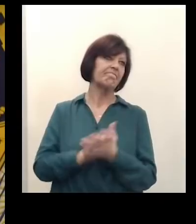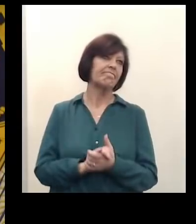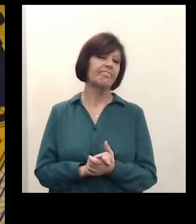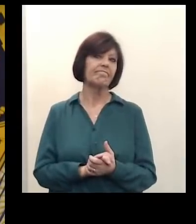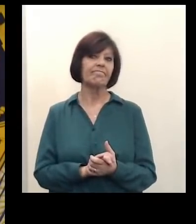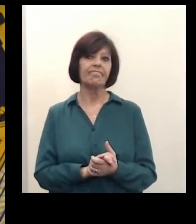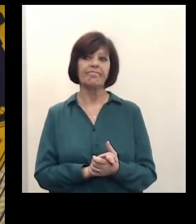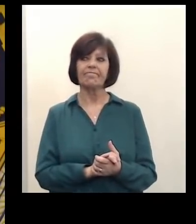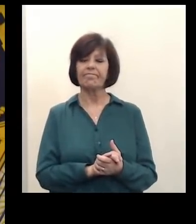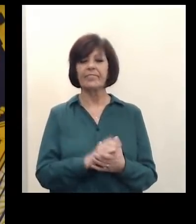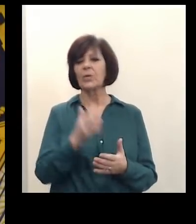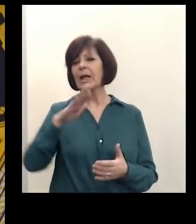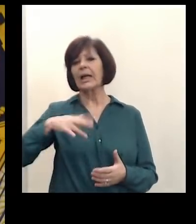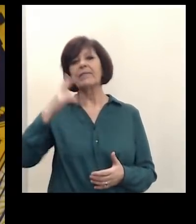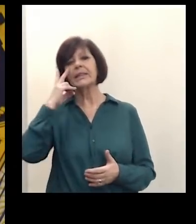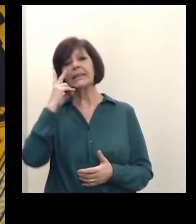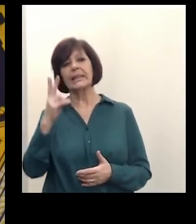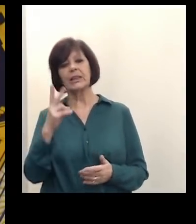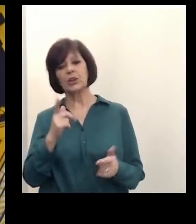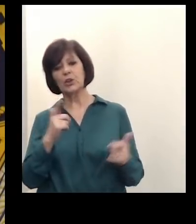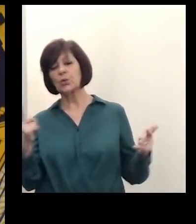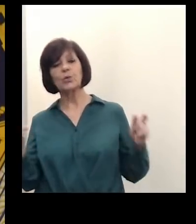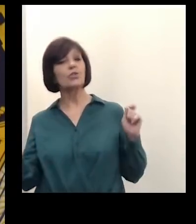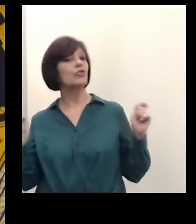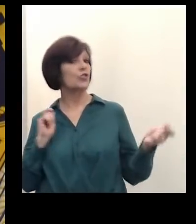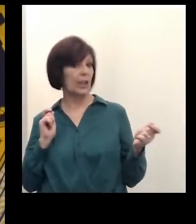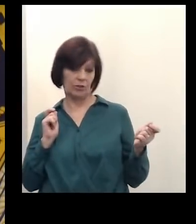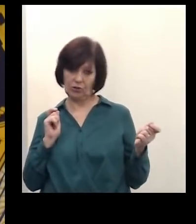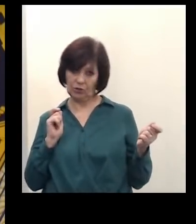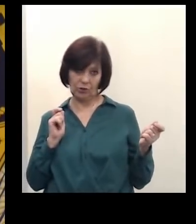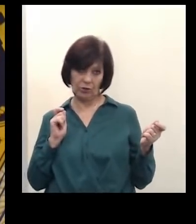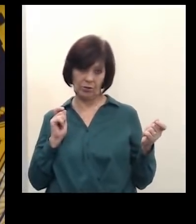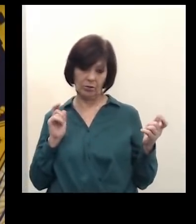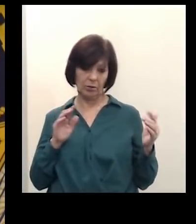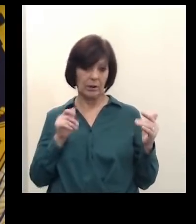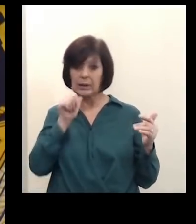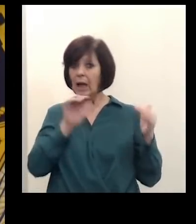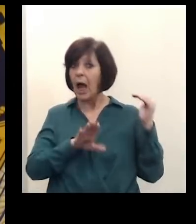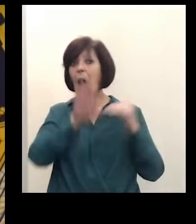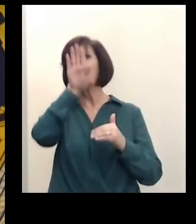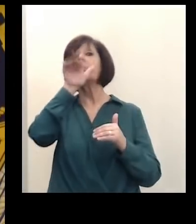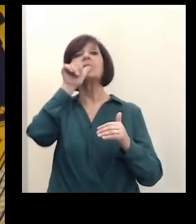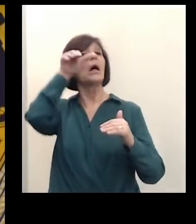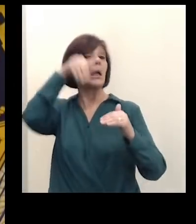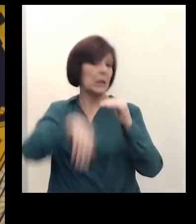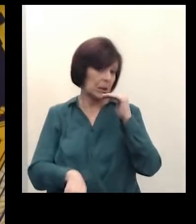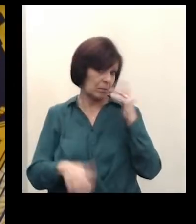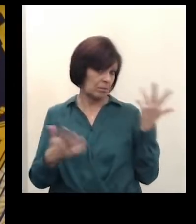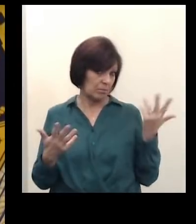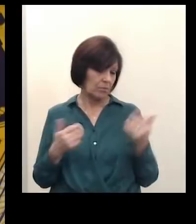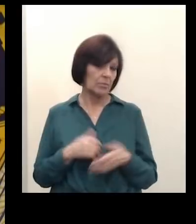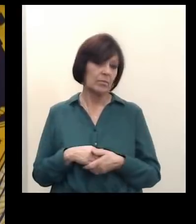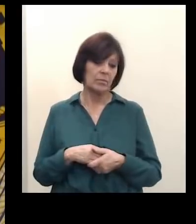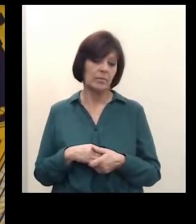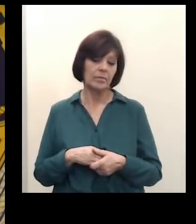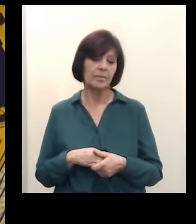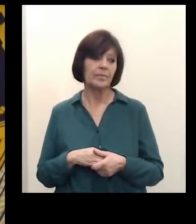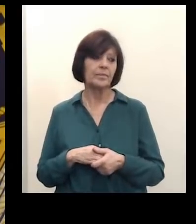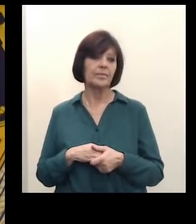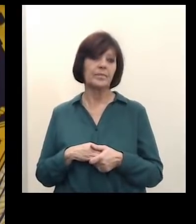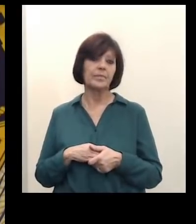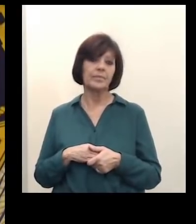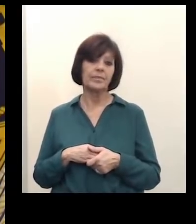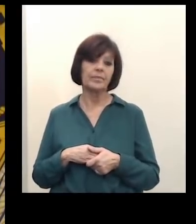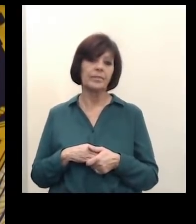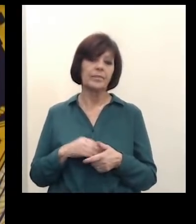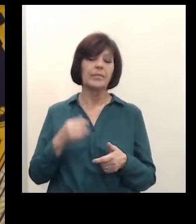mandate. We haven't seen a huge change in uptick in the positivity rate since we instituted the mask regulation, and